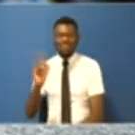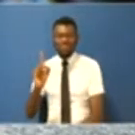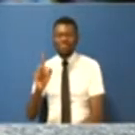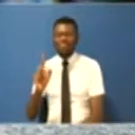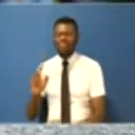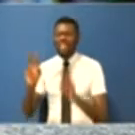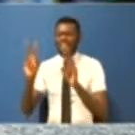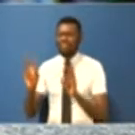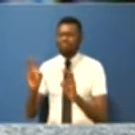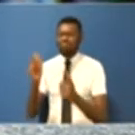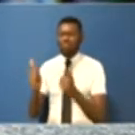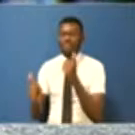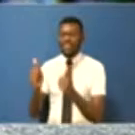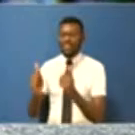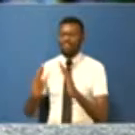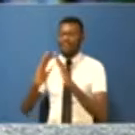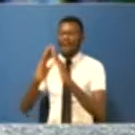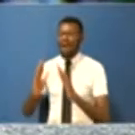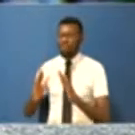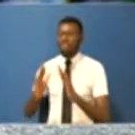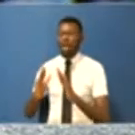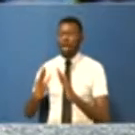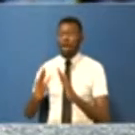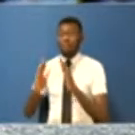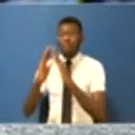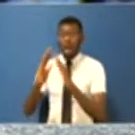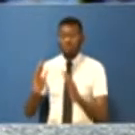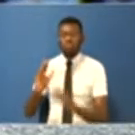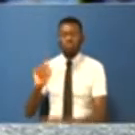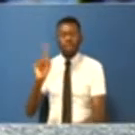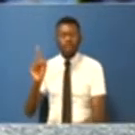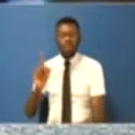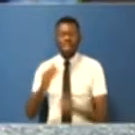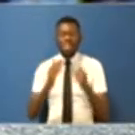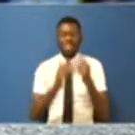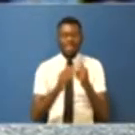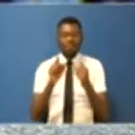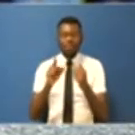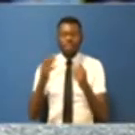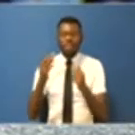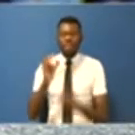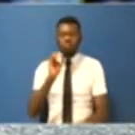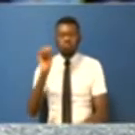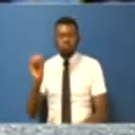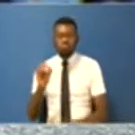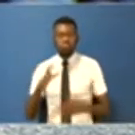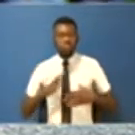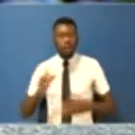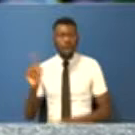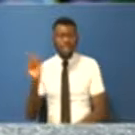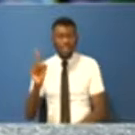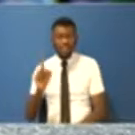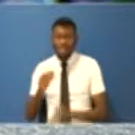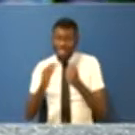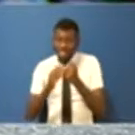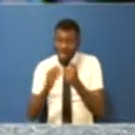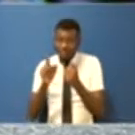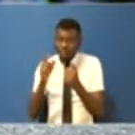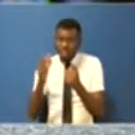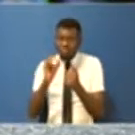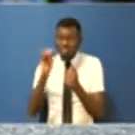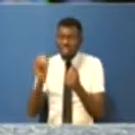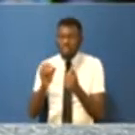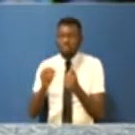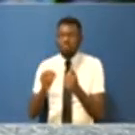key issue has been housing and in this city 9.3 percent of nairobians only 9.3 percent own